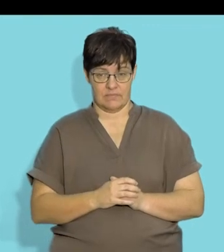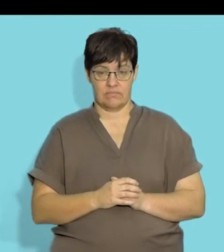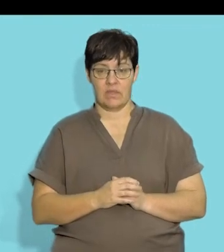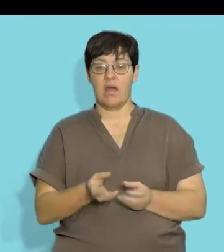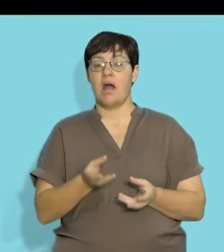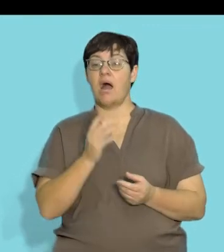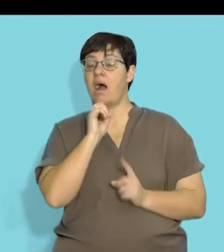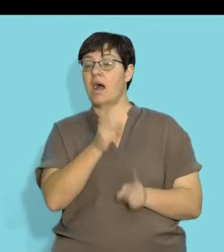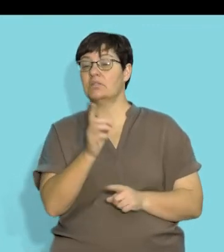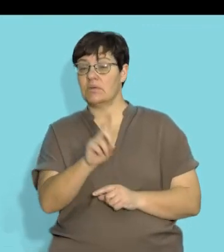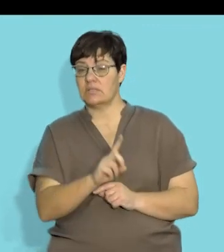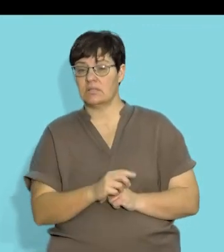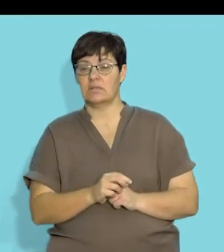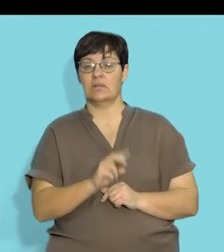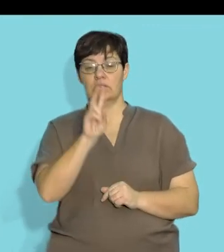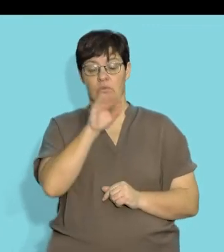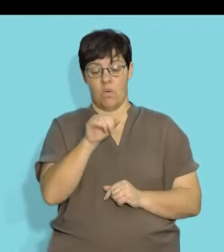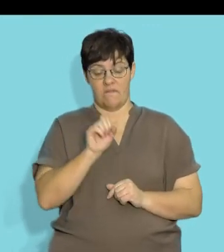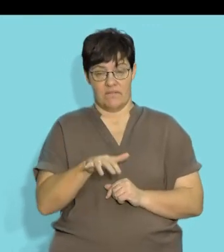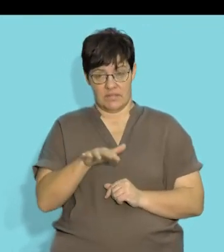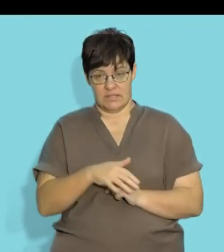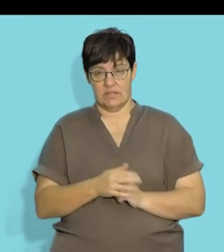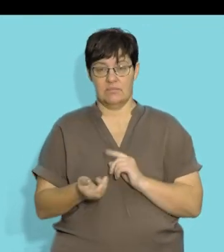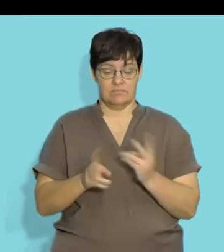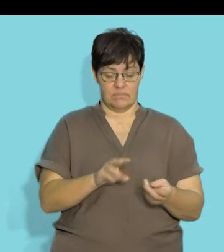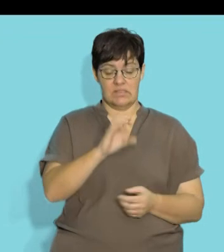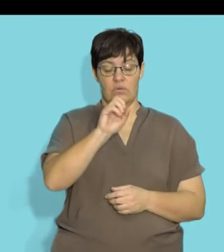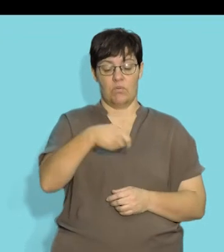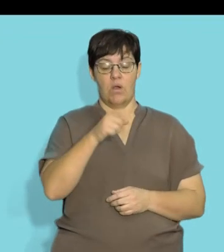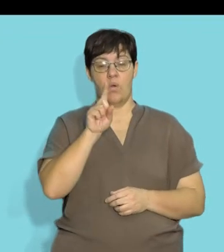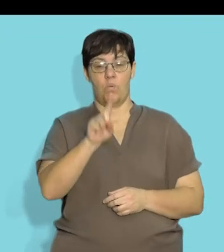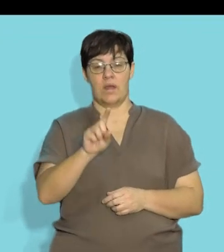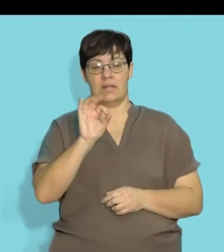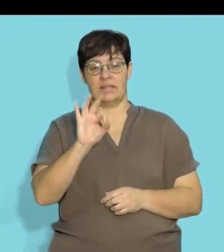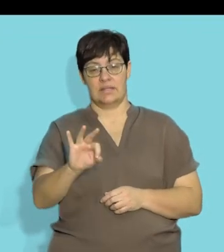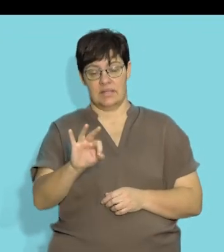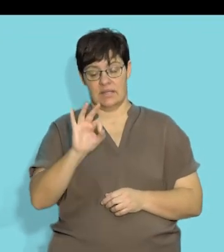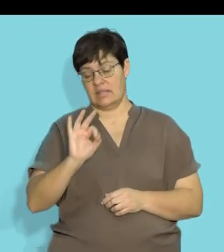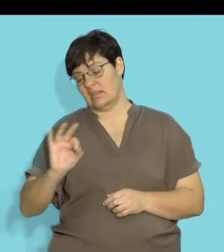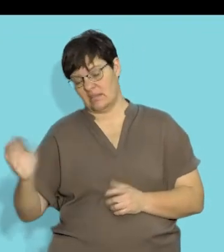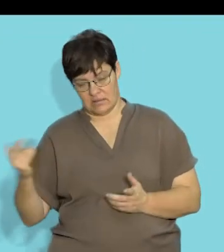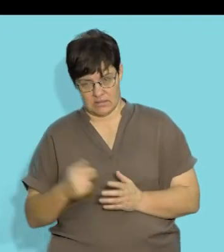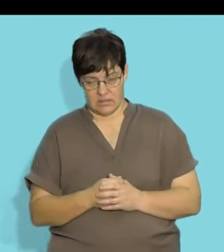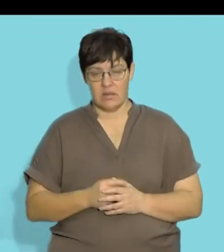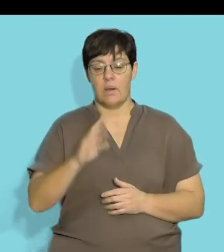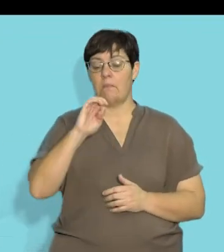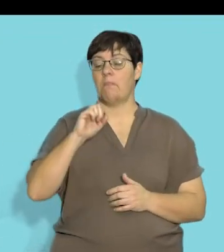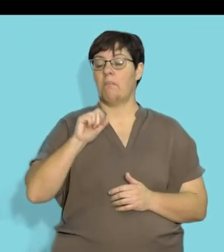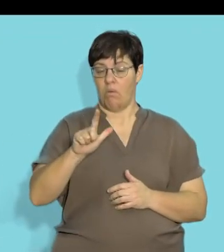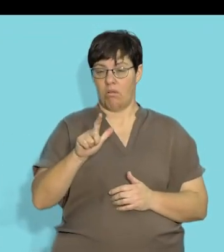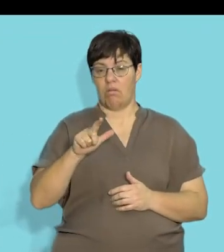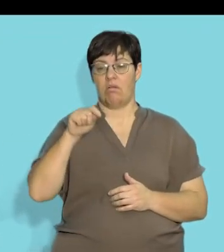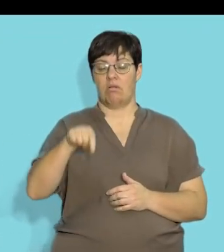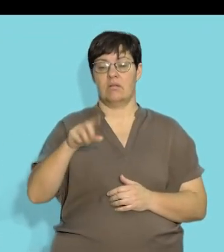what does that give us? It gives us the unknown concentration of the acid, which is 0.13 moles per cubic